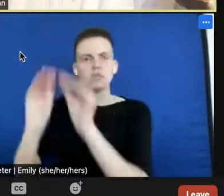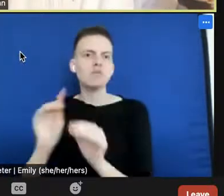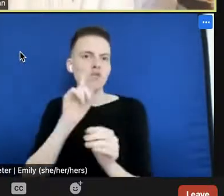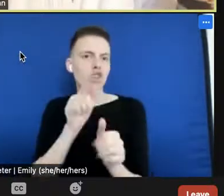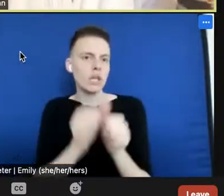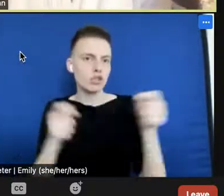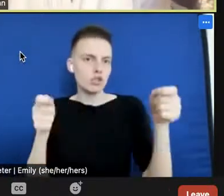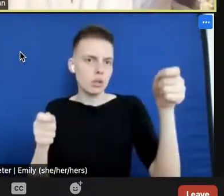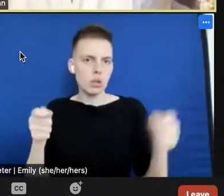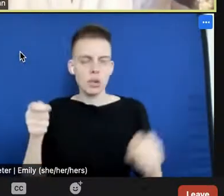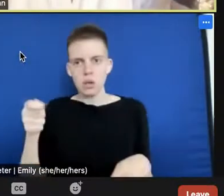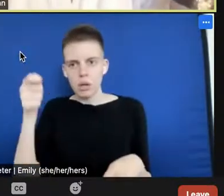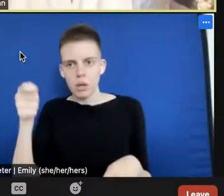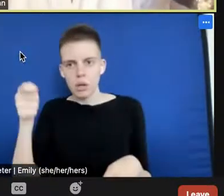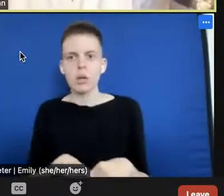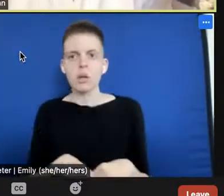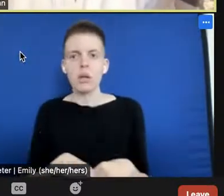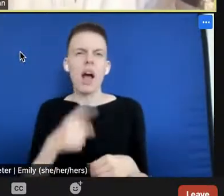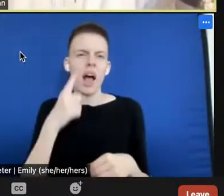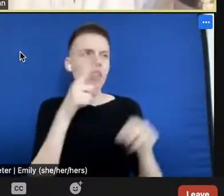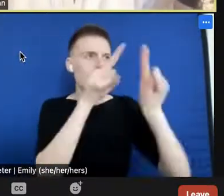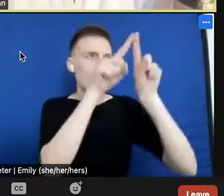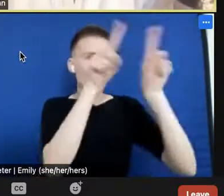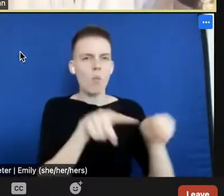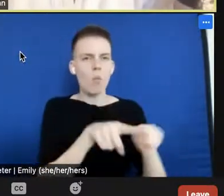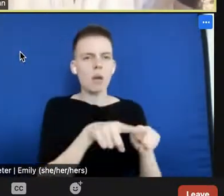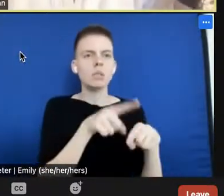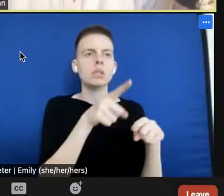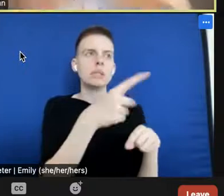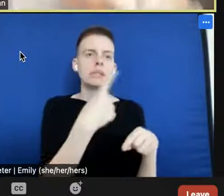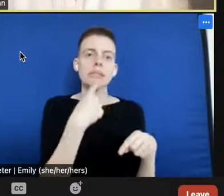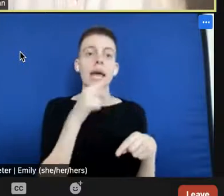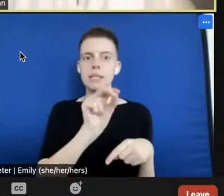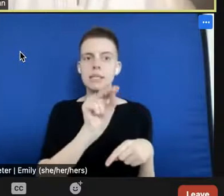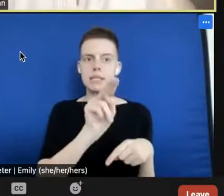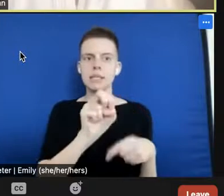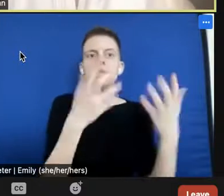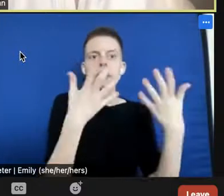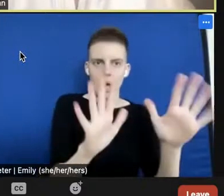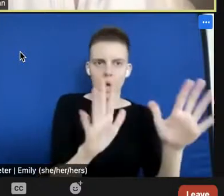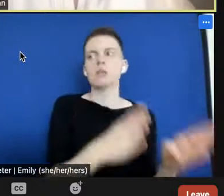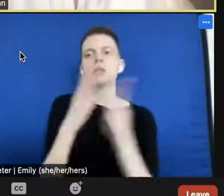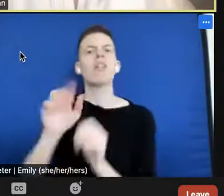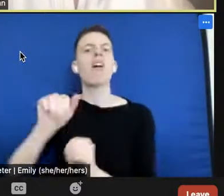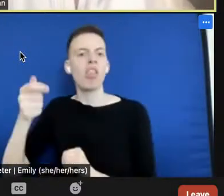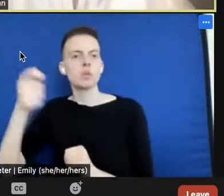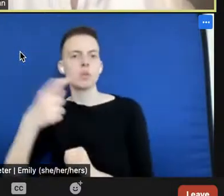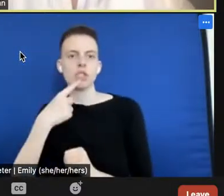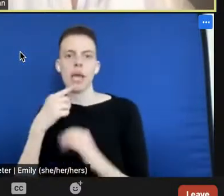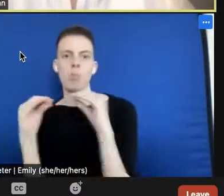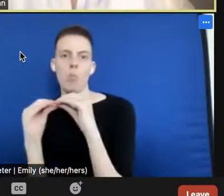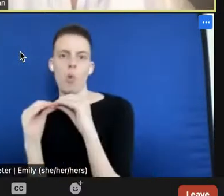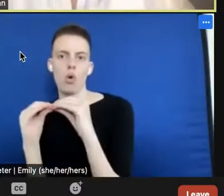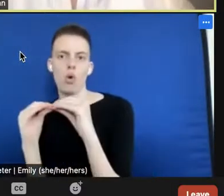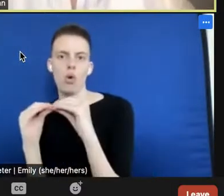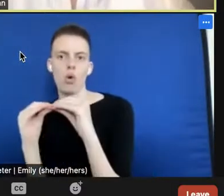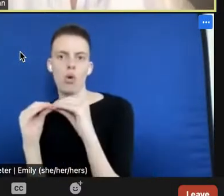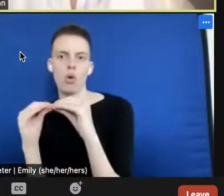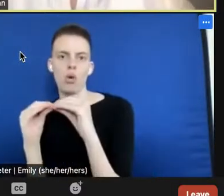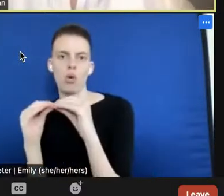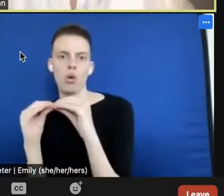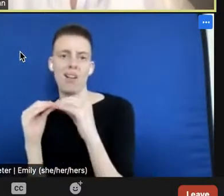And one was, I think, done, and the other one was more. I think the color switches alone probably